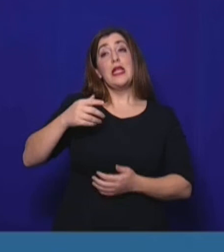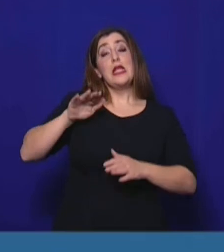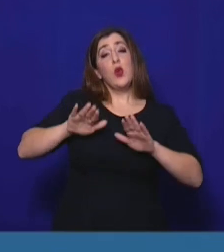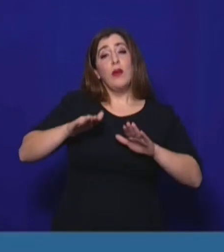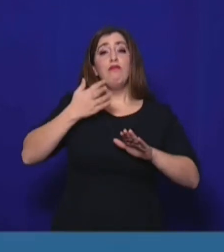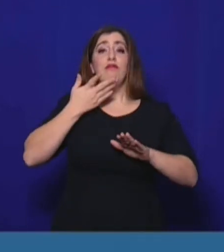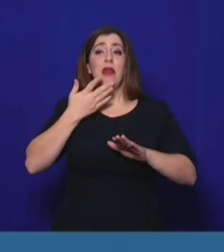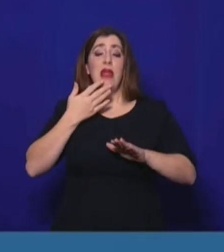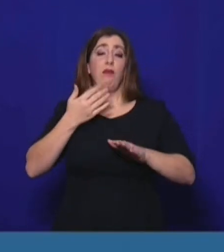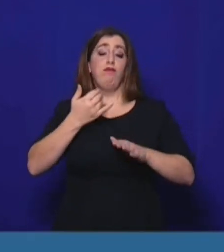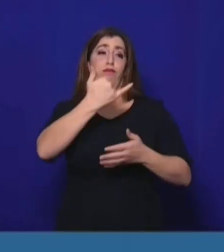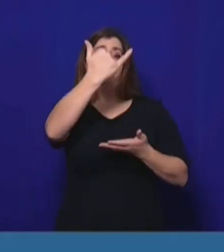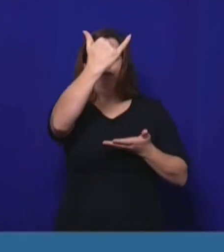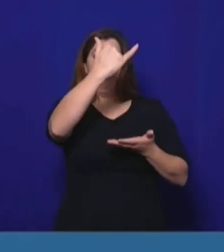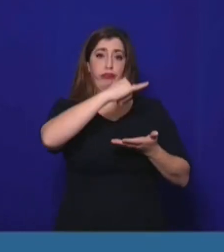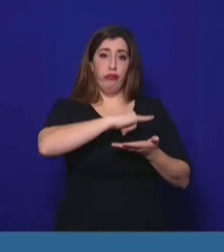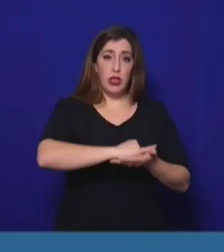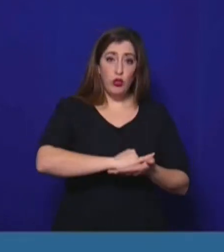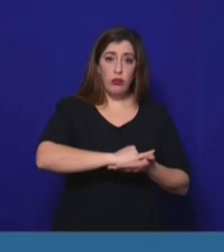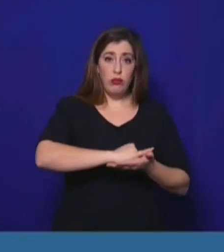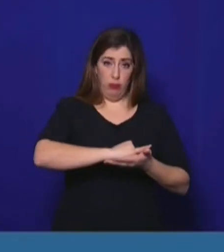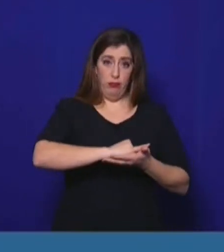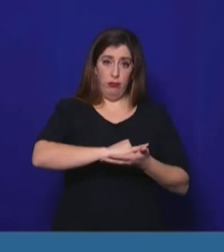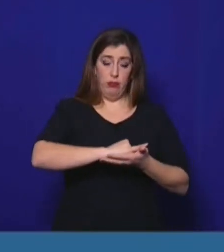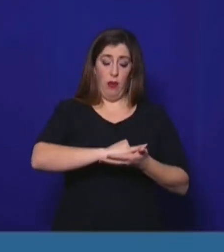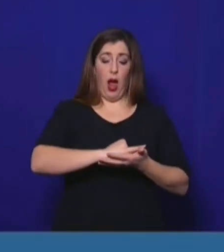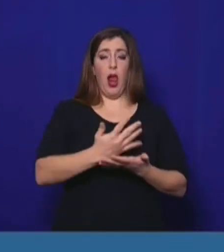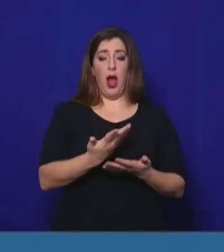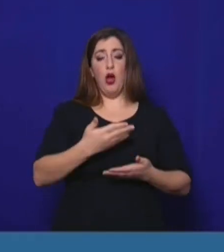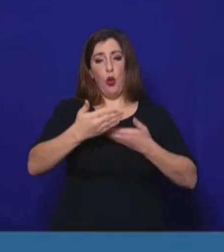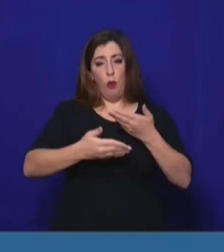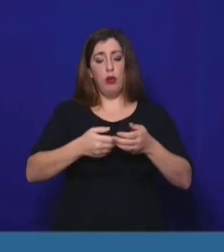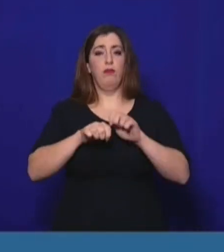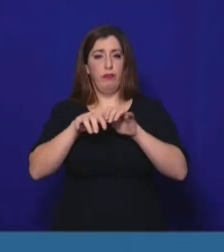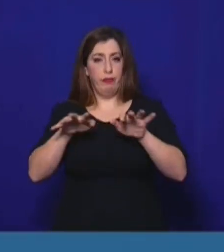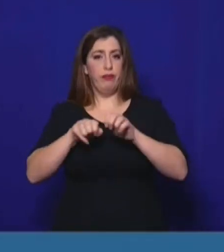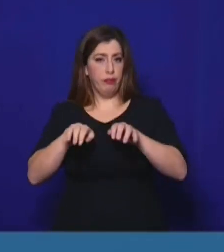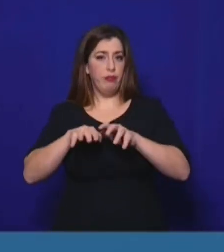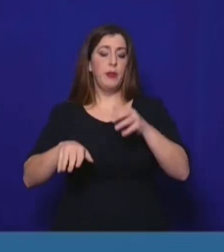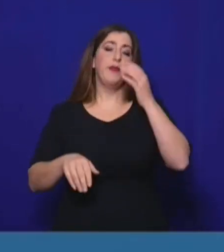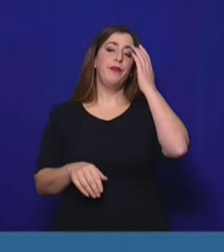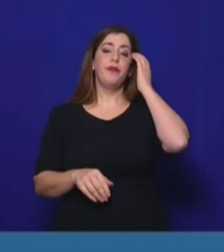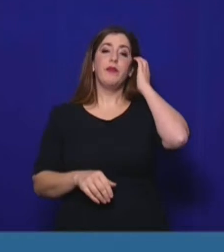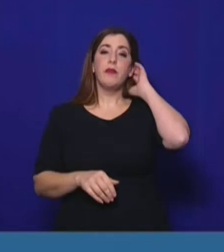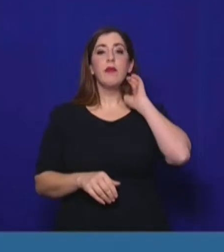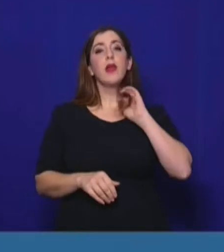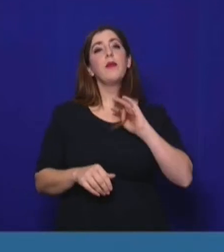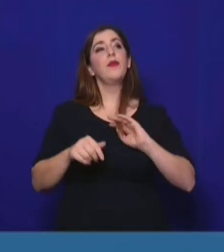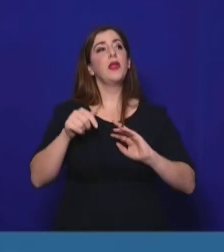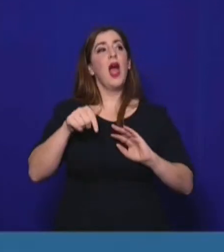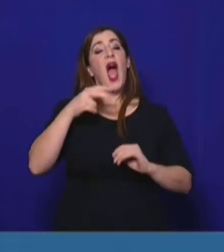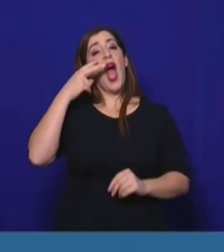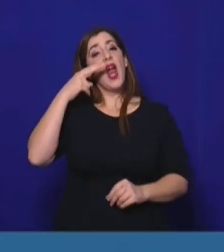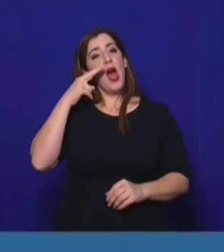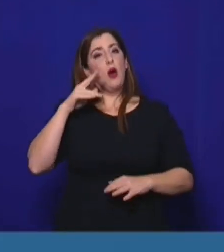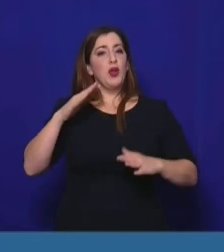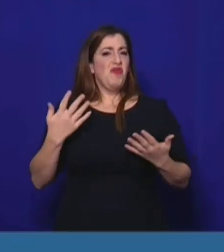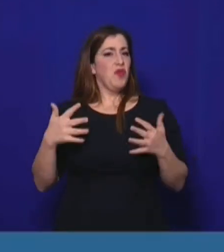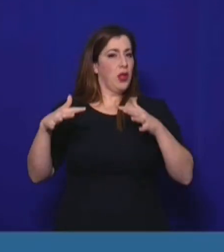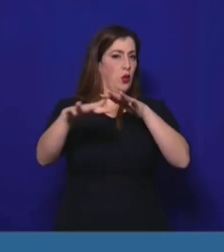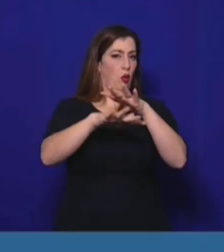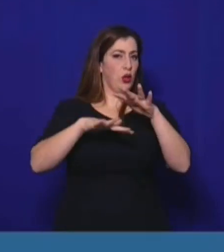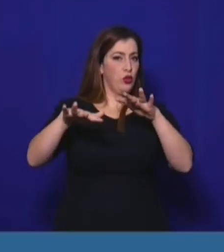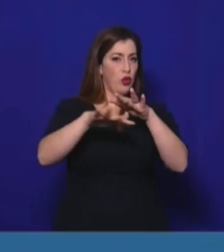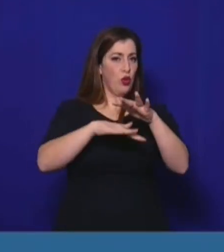jiġu skont il-pjan li diġà għandna. Kien ħarsu naqra x'qed jiġri propju fil-każijiet tagħna,